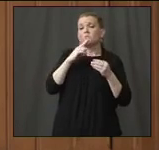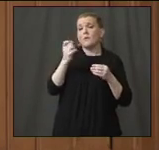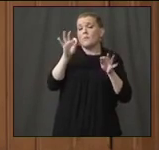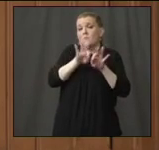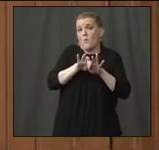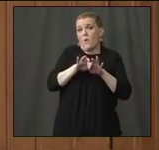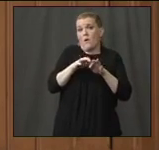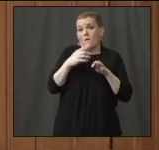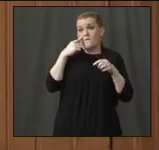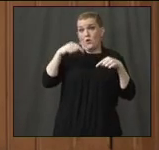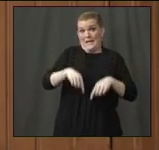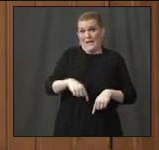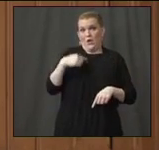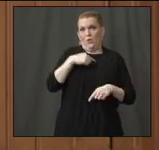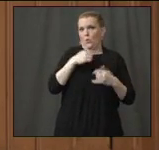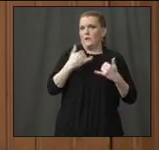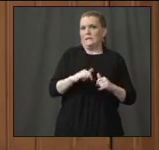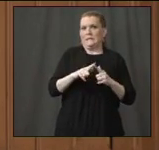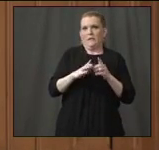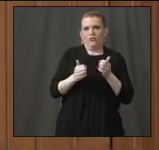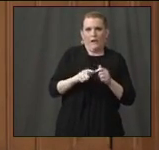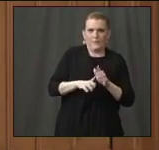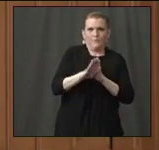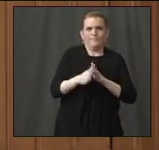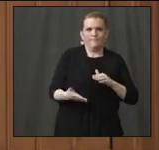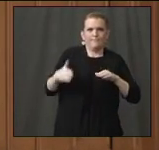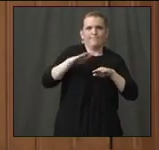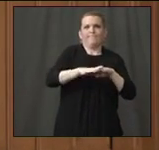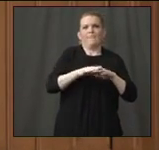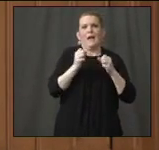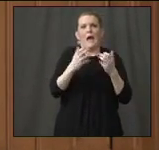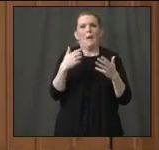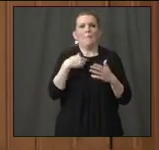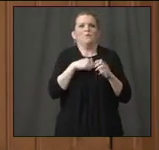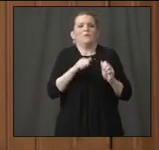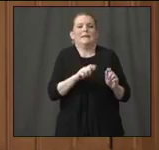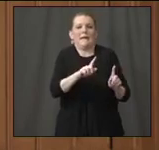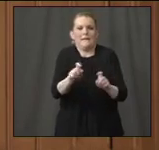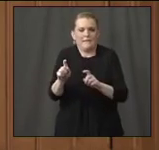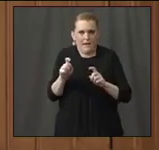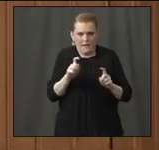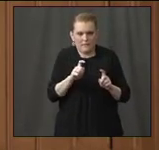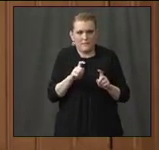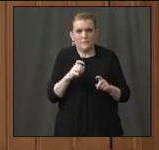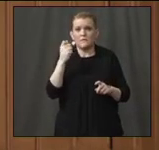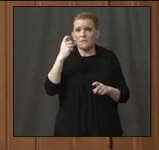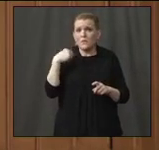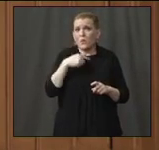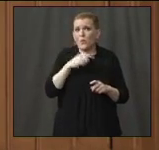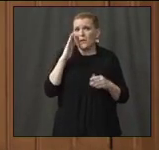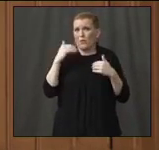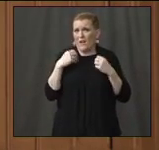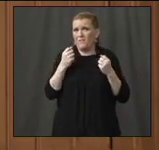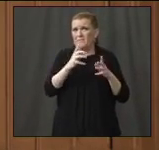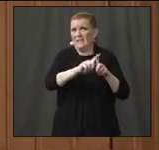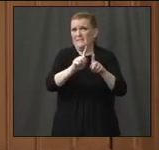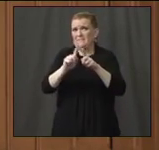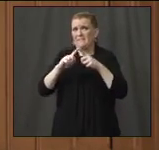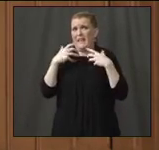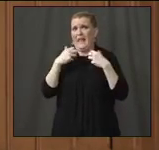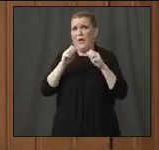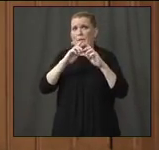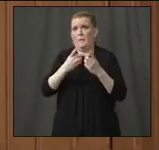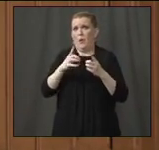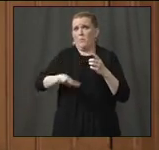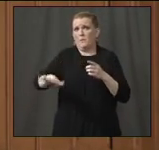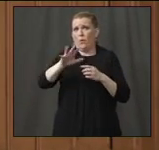that we will have 64 different health departments in the state of Connecticut that will be intimately involved. And one of the key design points that we're working on